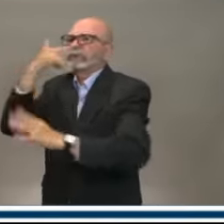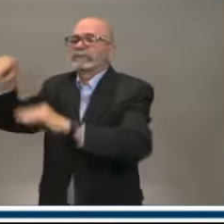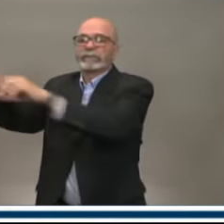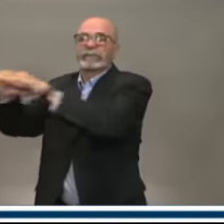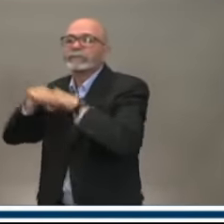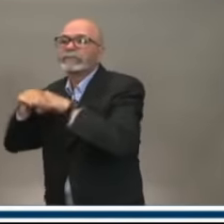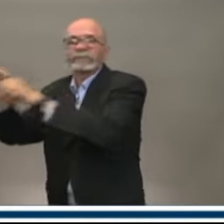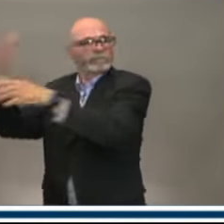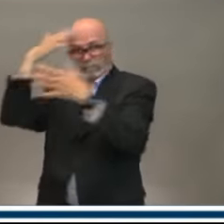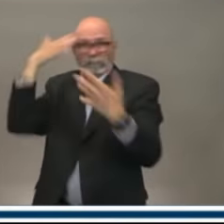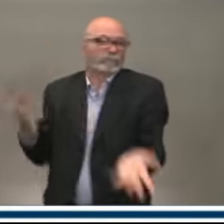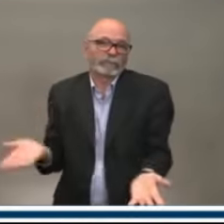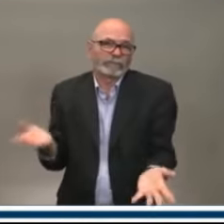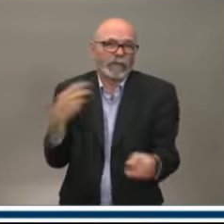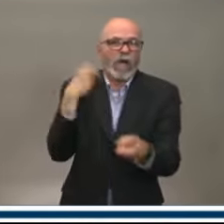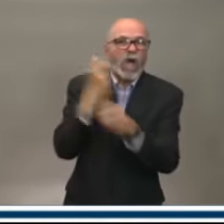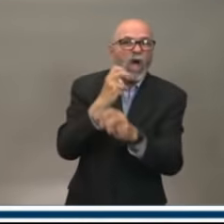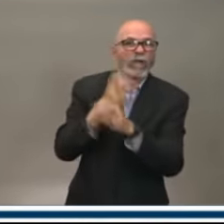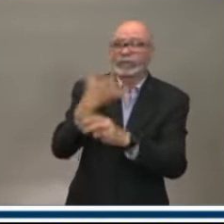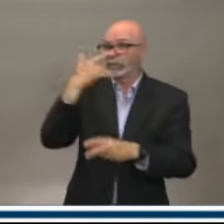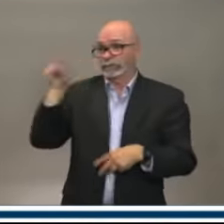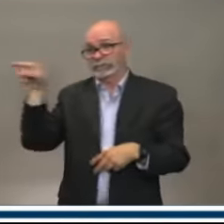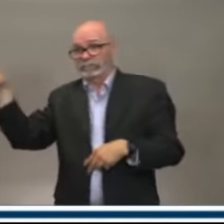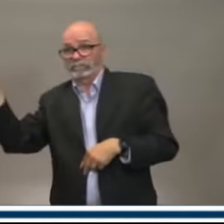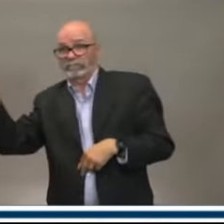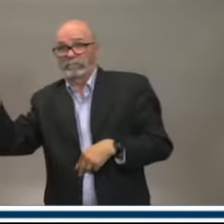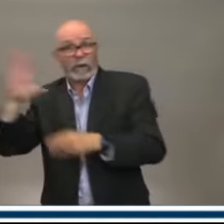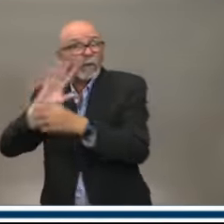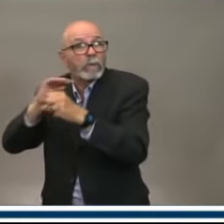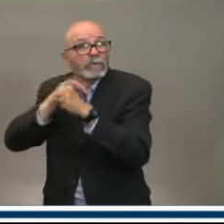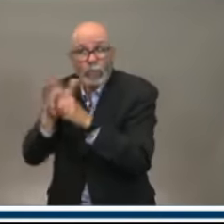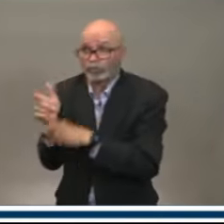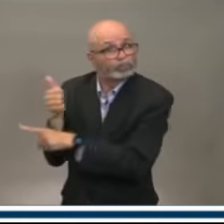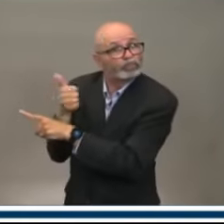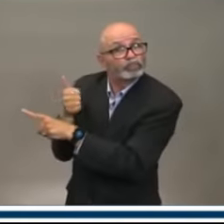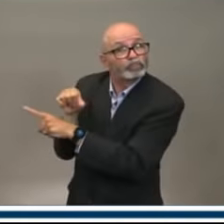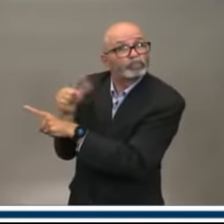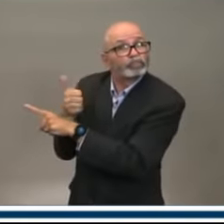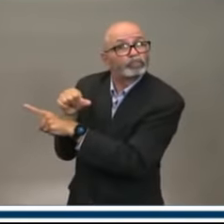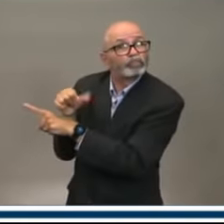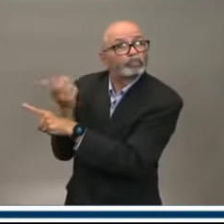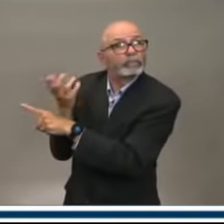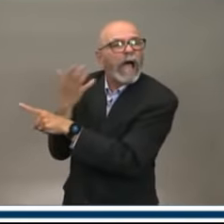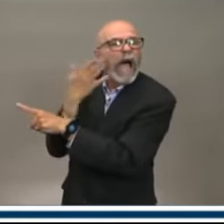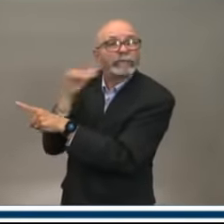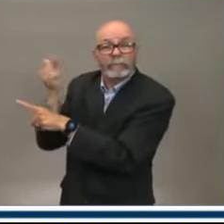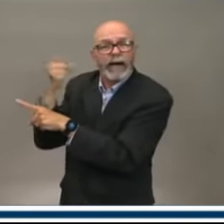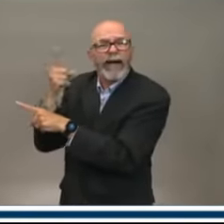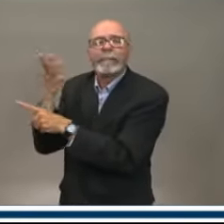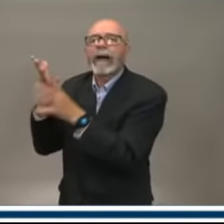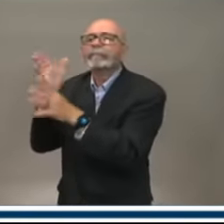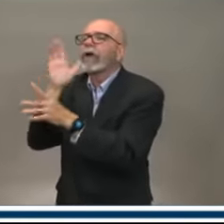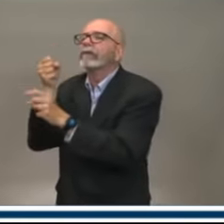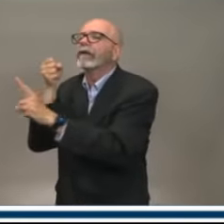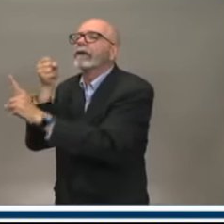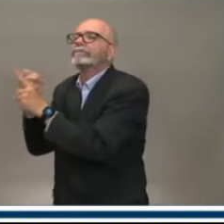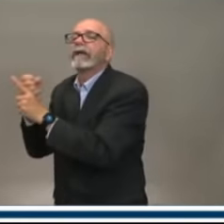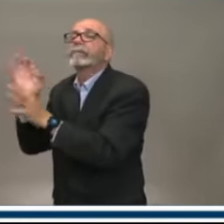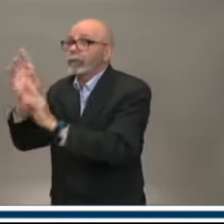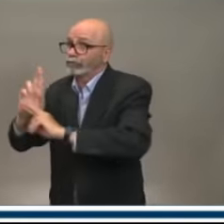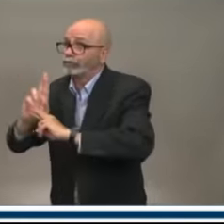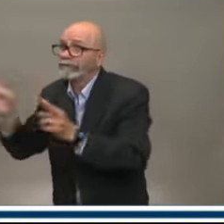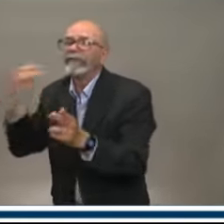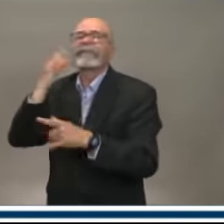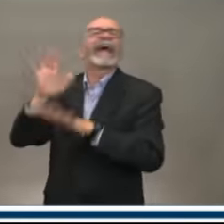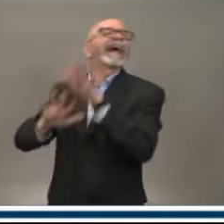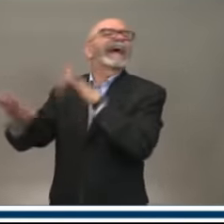see the epidemiology go in the right direction, we want to make sure those businesses fully understand and are ready to hit the ground running at the